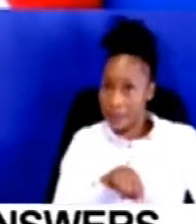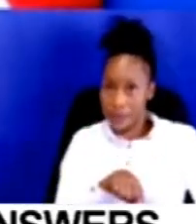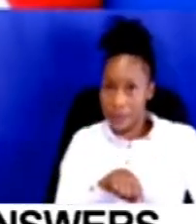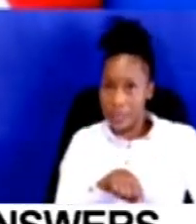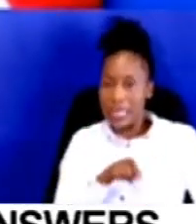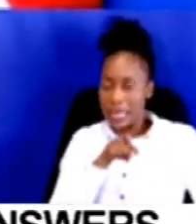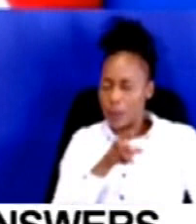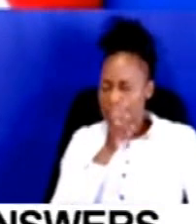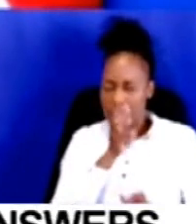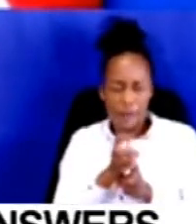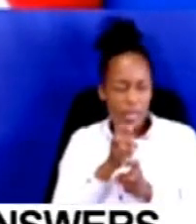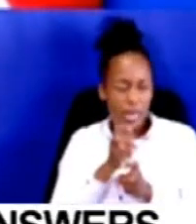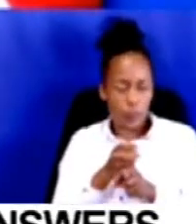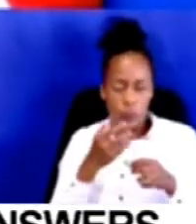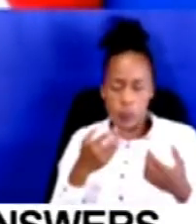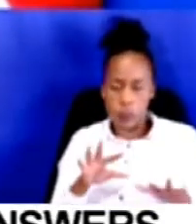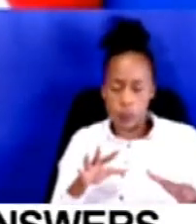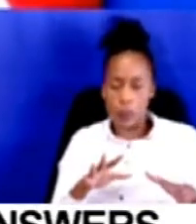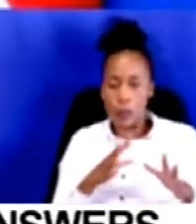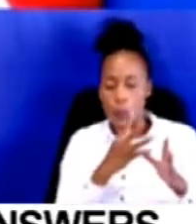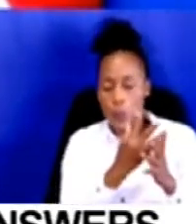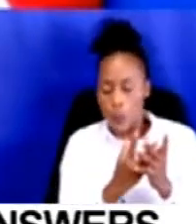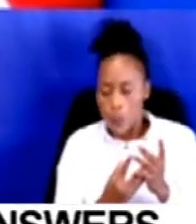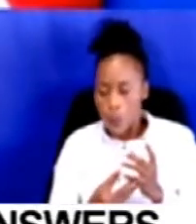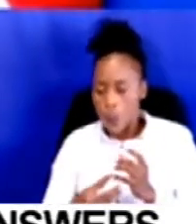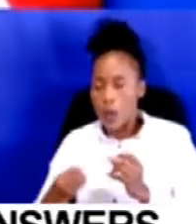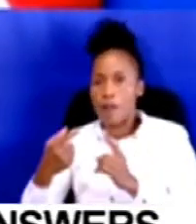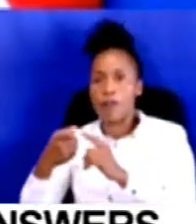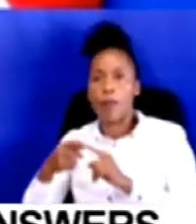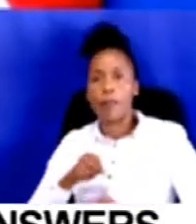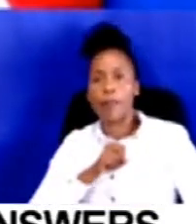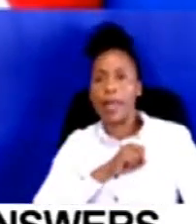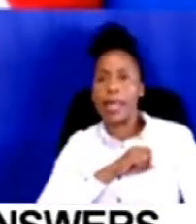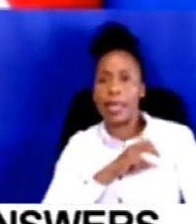It was very difficult to emerge out of that pain.